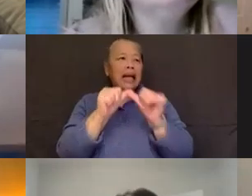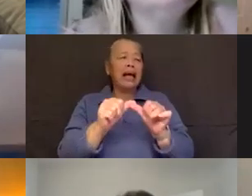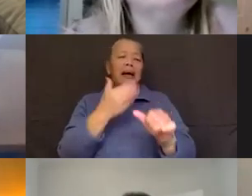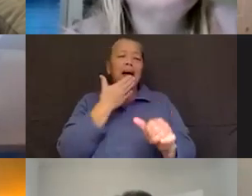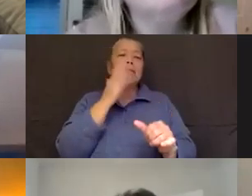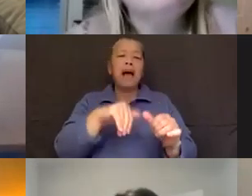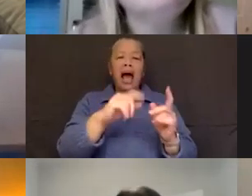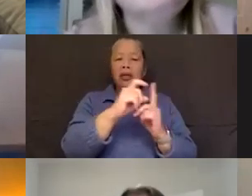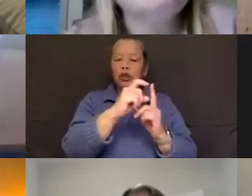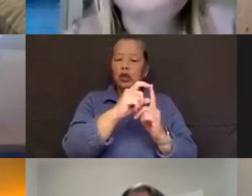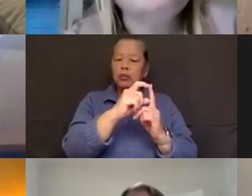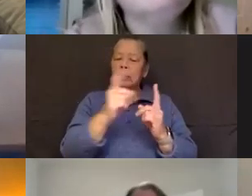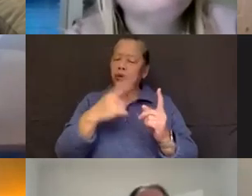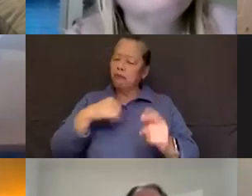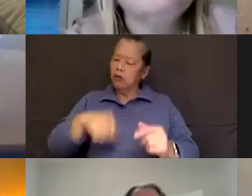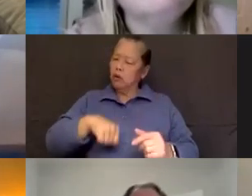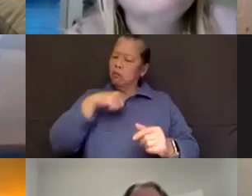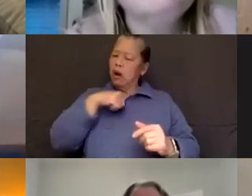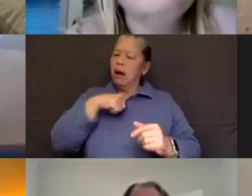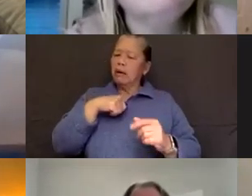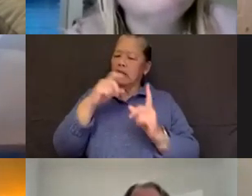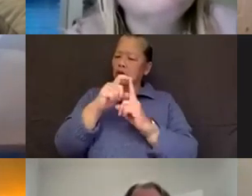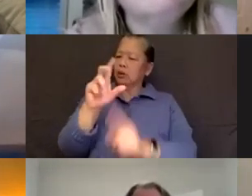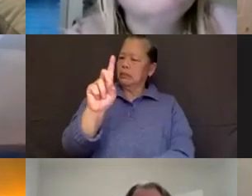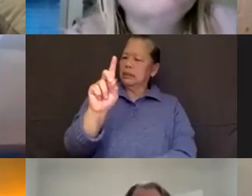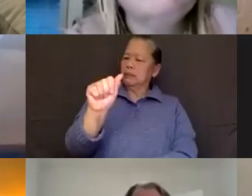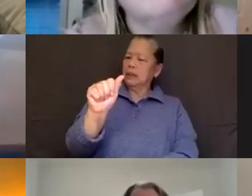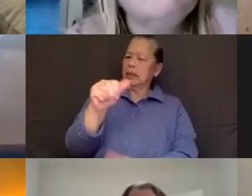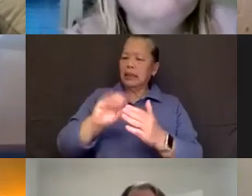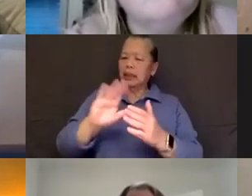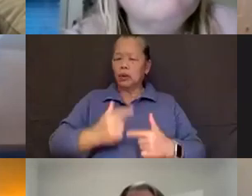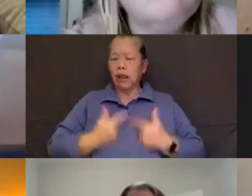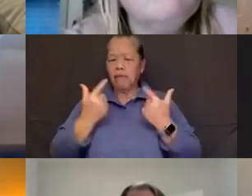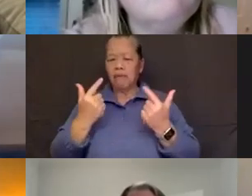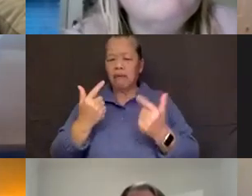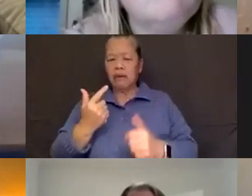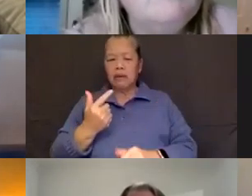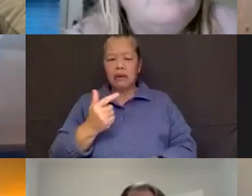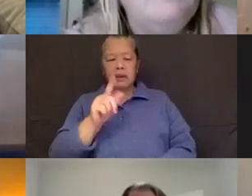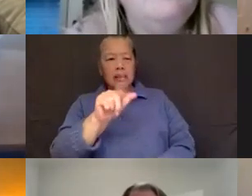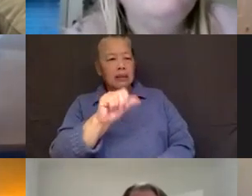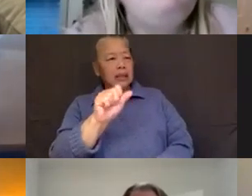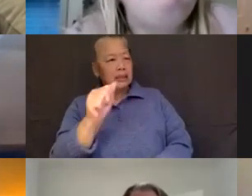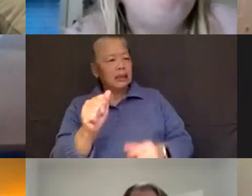something you can be proud of within your life. And I think. Right. Right.